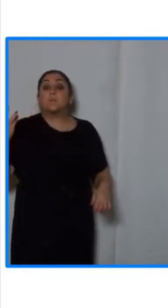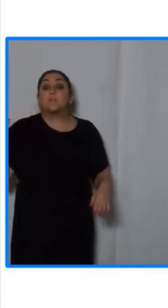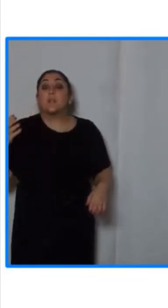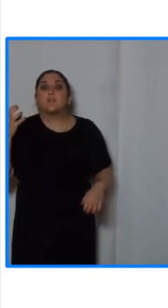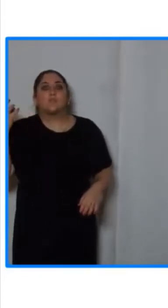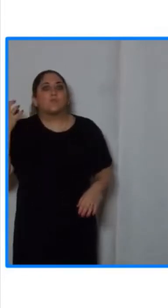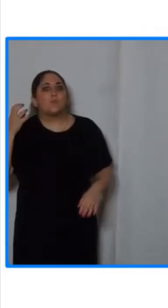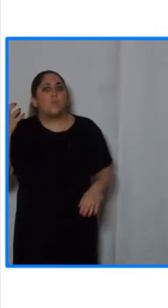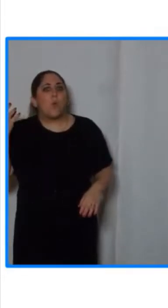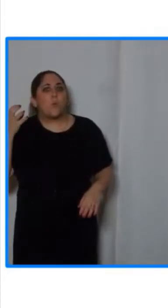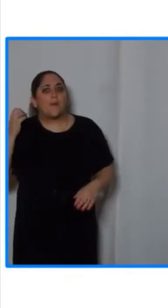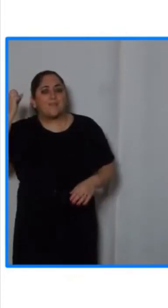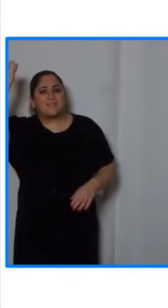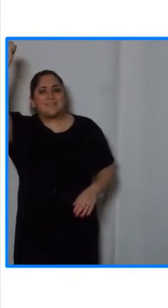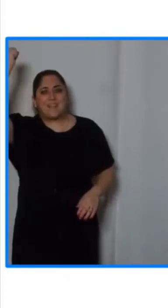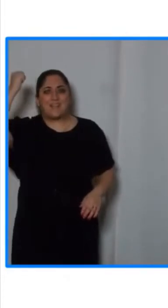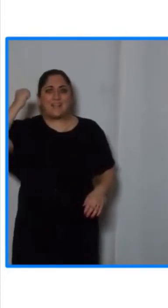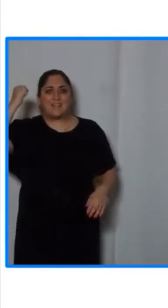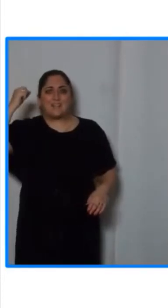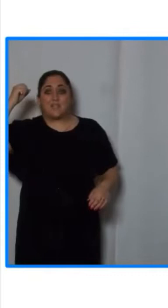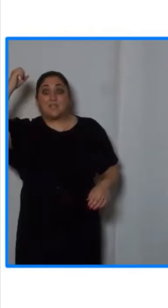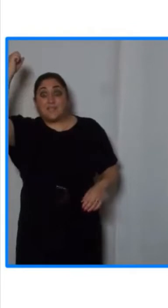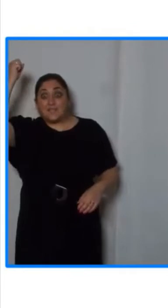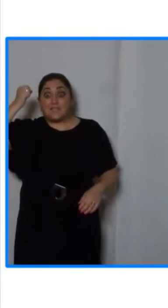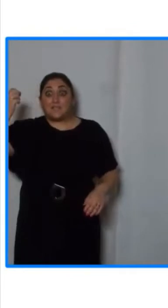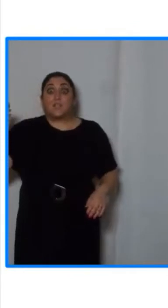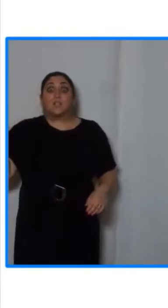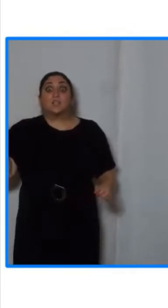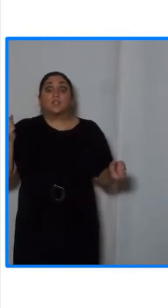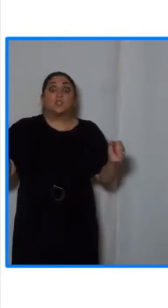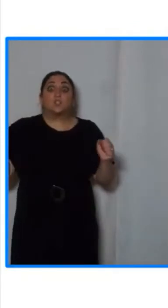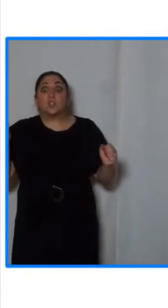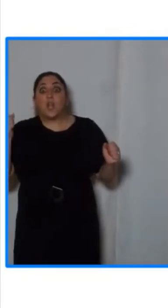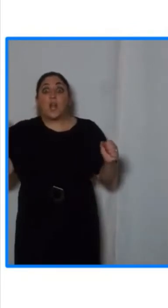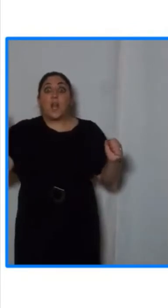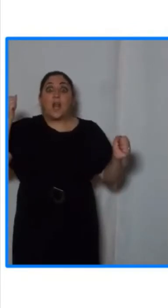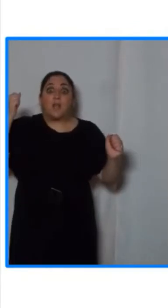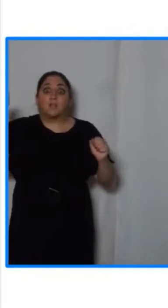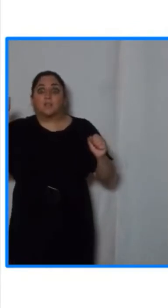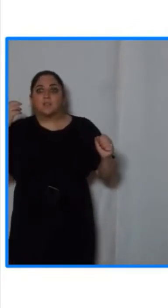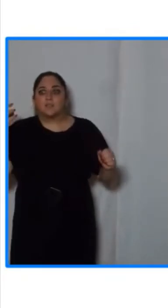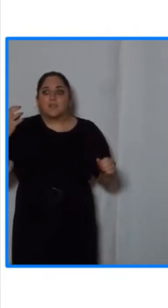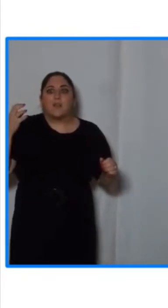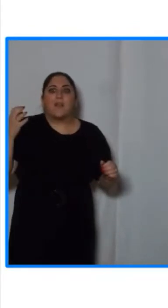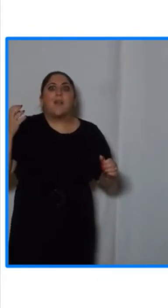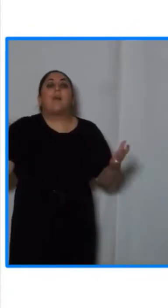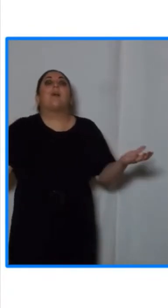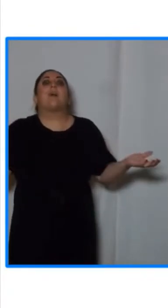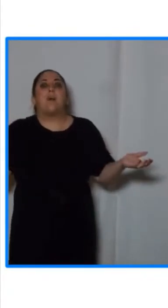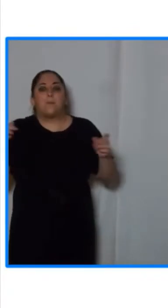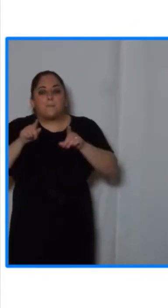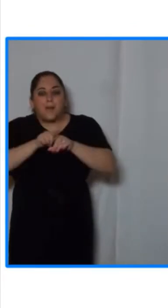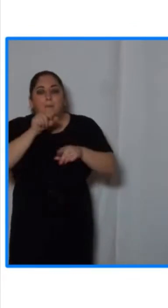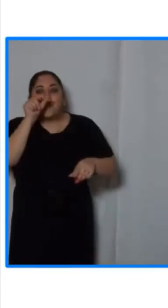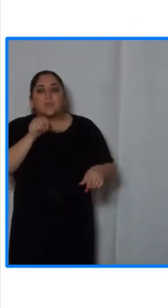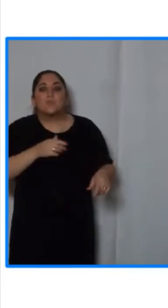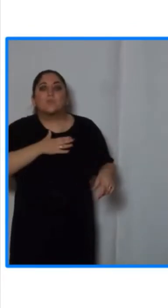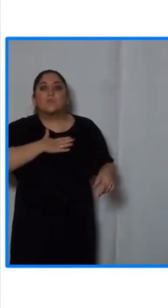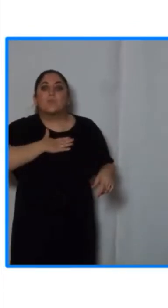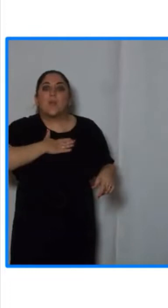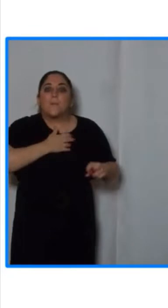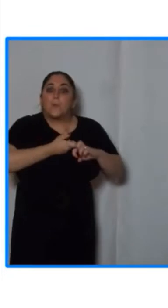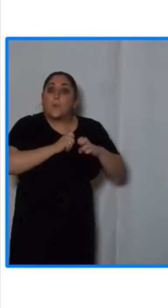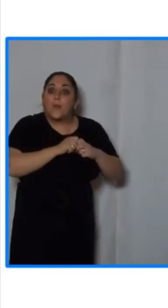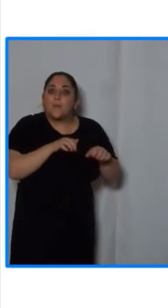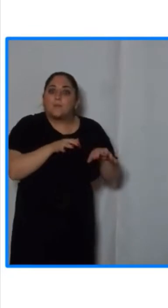in a bus, a shaking bus. So the experience you're having could be comparable to someone who has a trembling